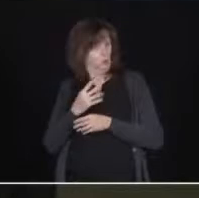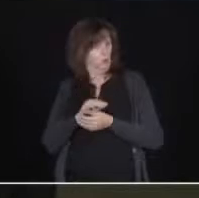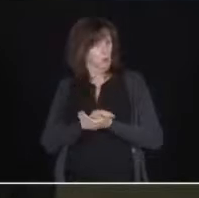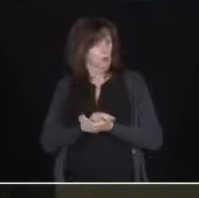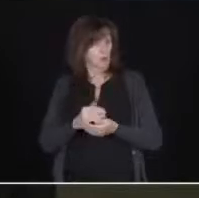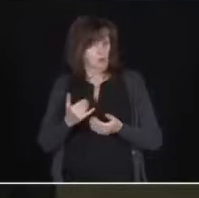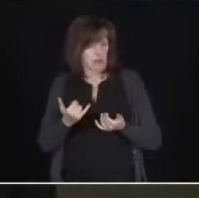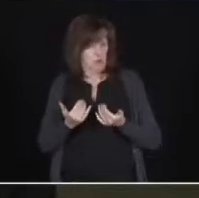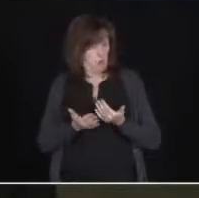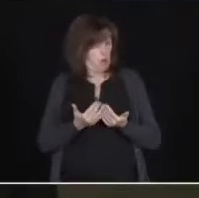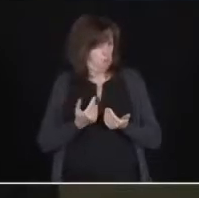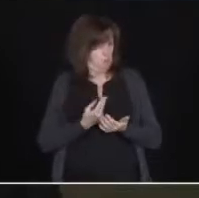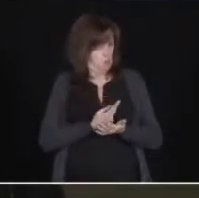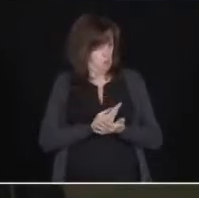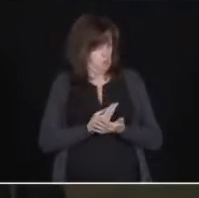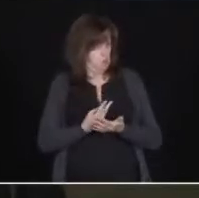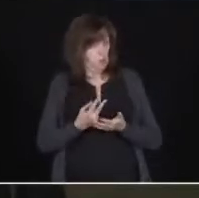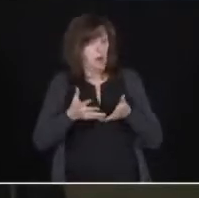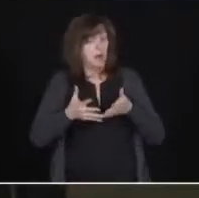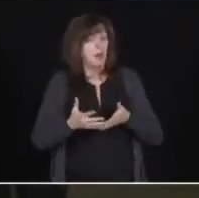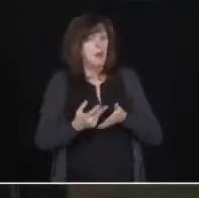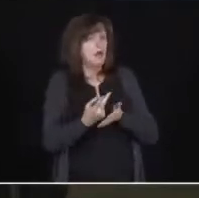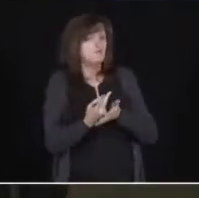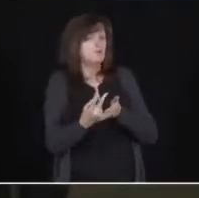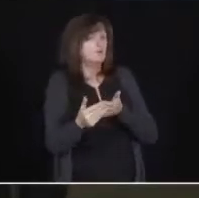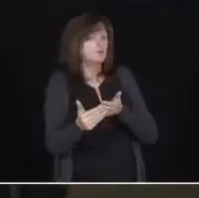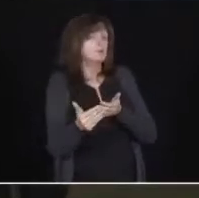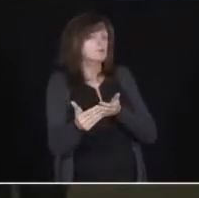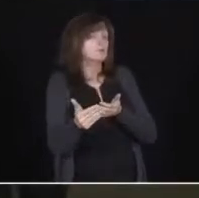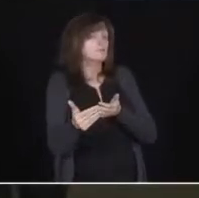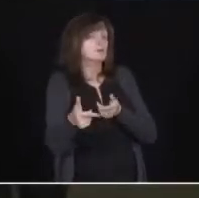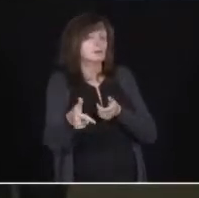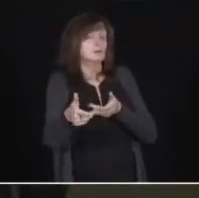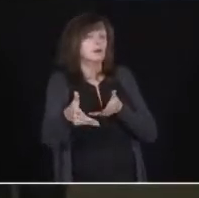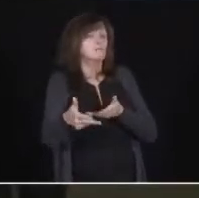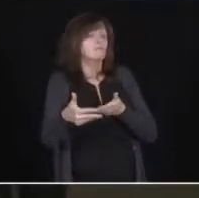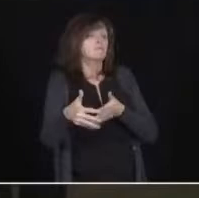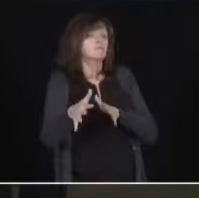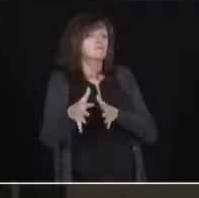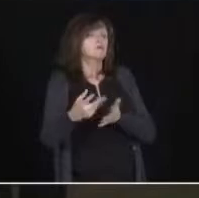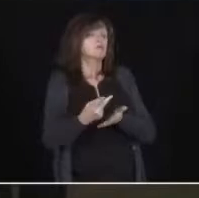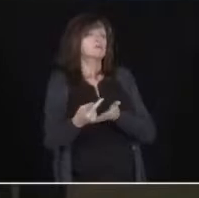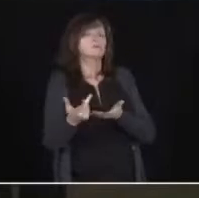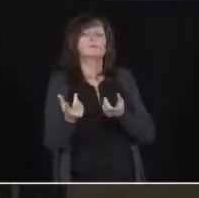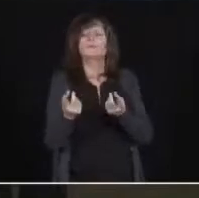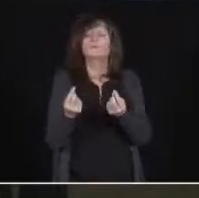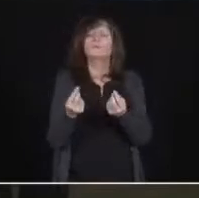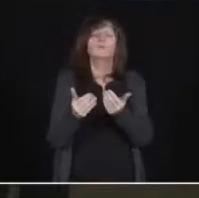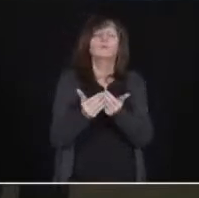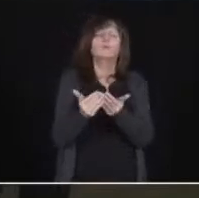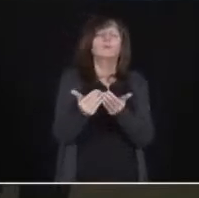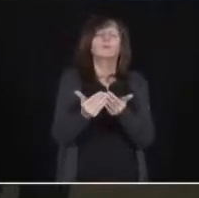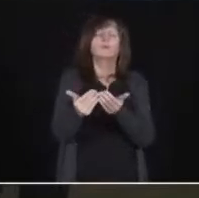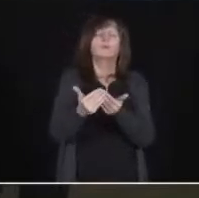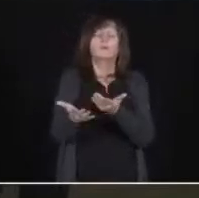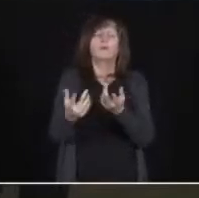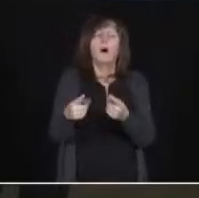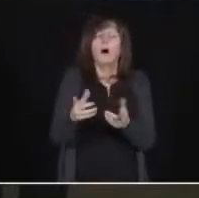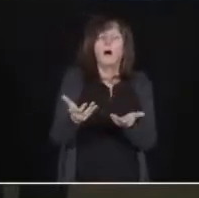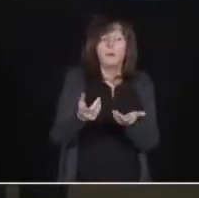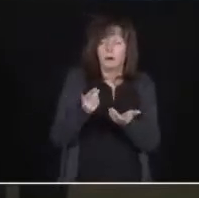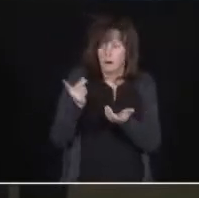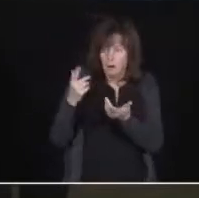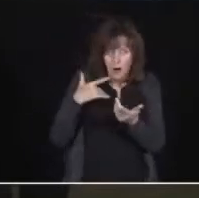happens after the 28-day period is over in about 2 weeks' time? And I also want to ask you how concerned you are